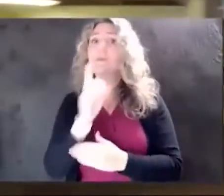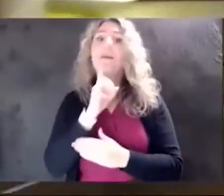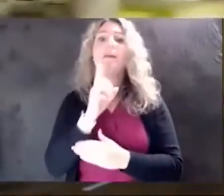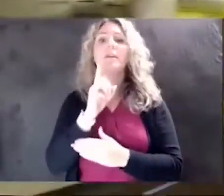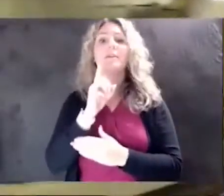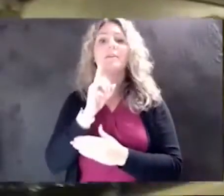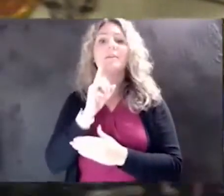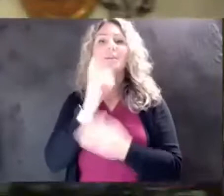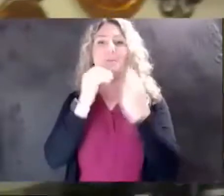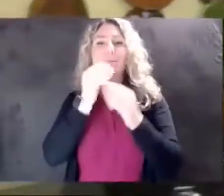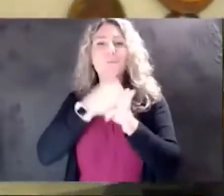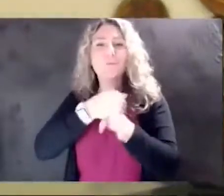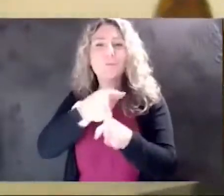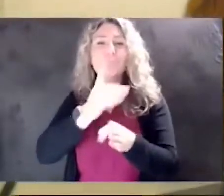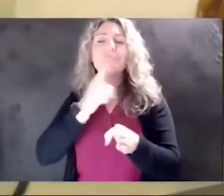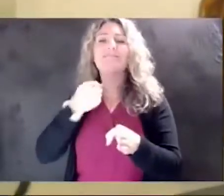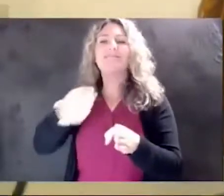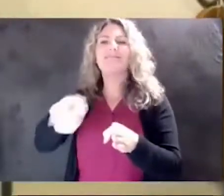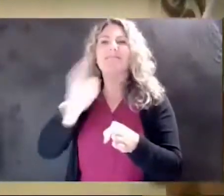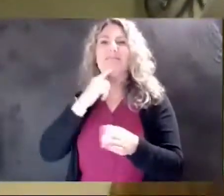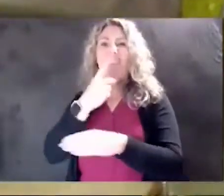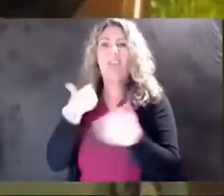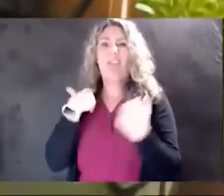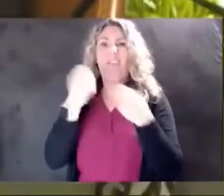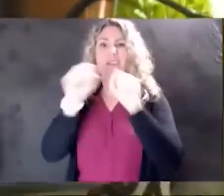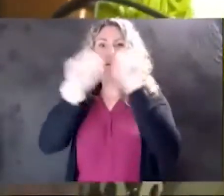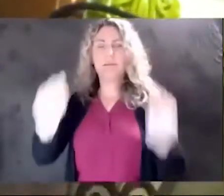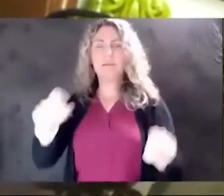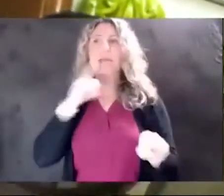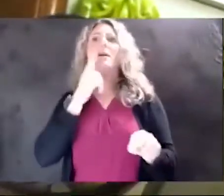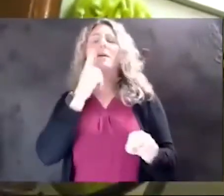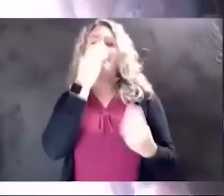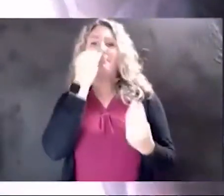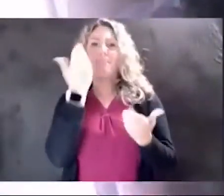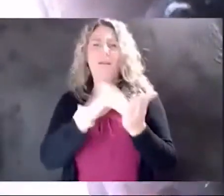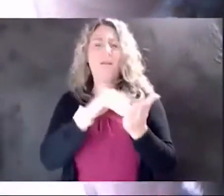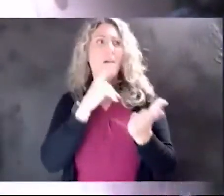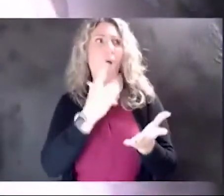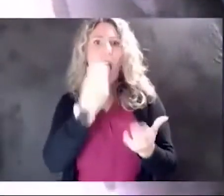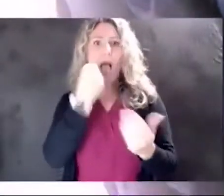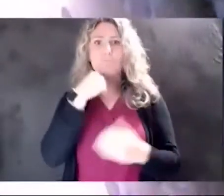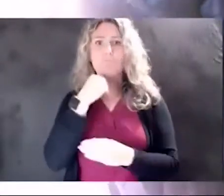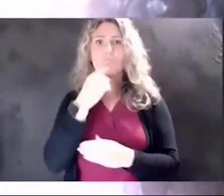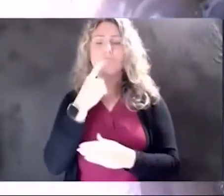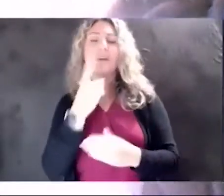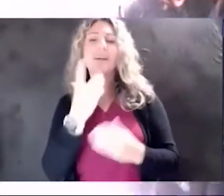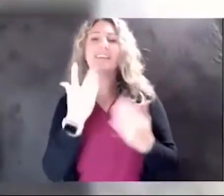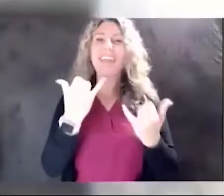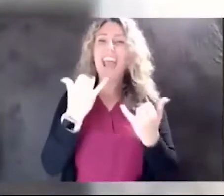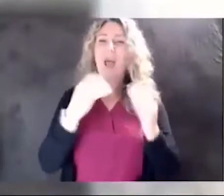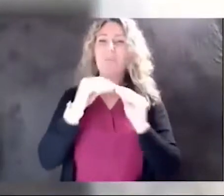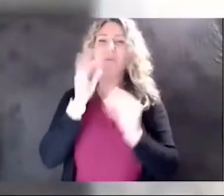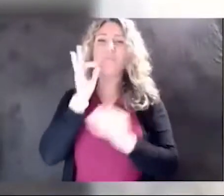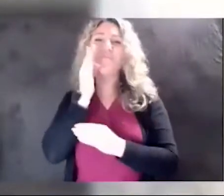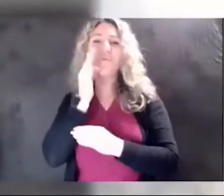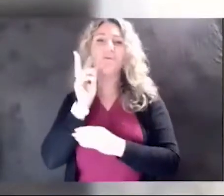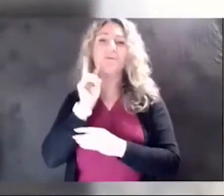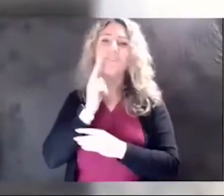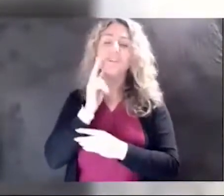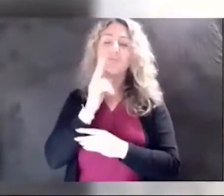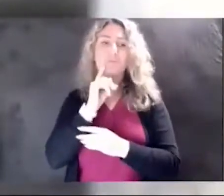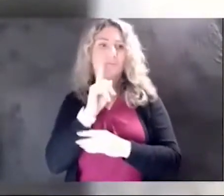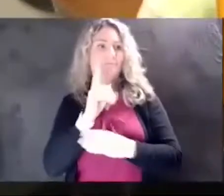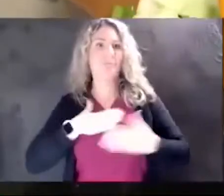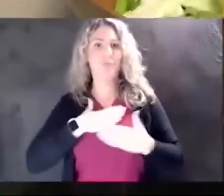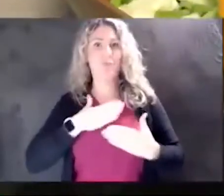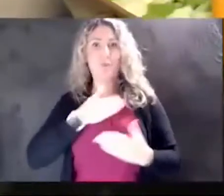System made him rethink what he was putting into his body, which now includes more fruits and vegetables and a new appreciation for water,